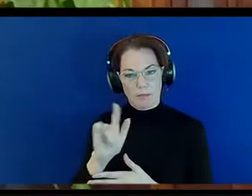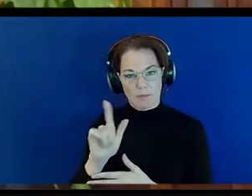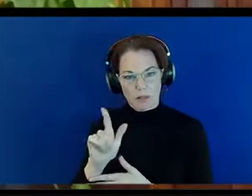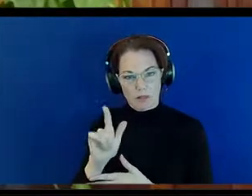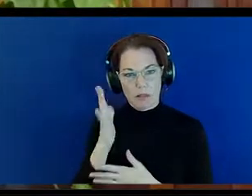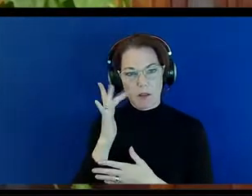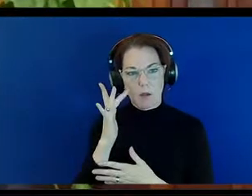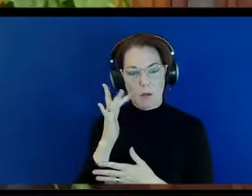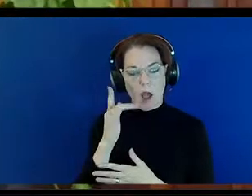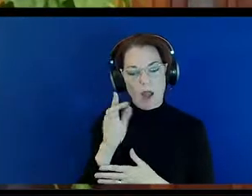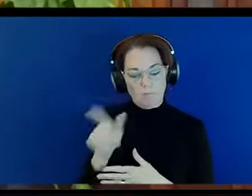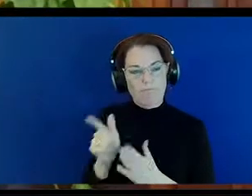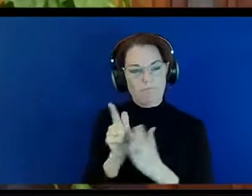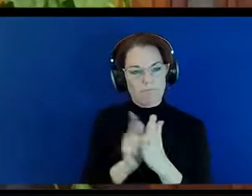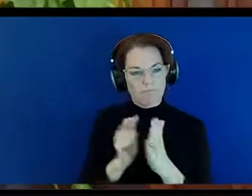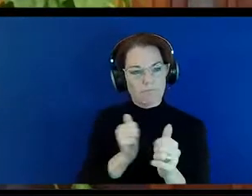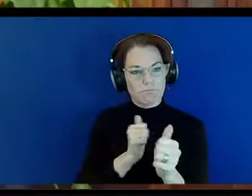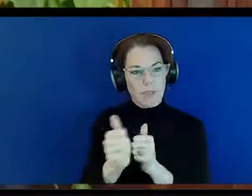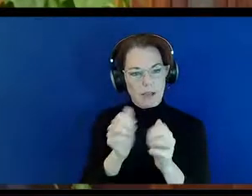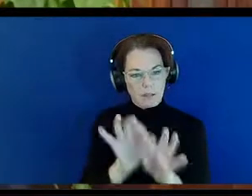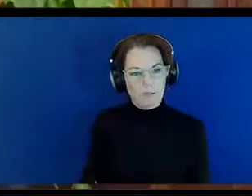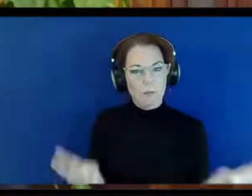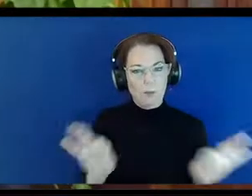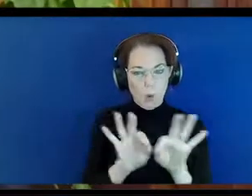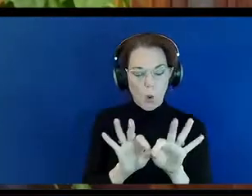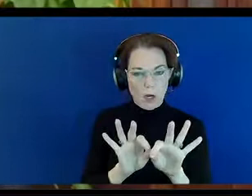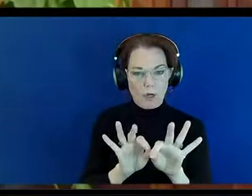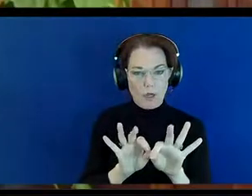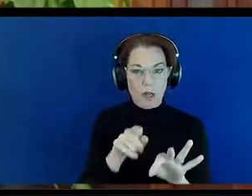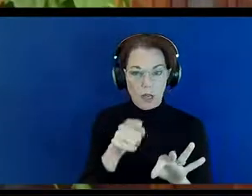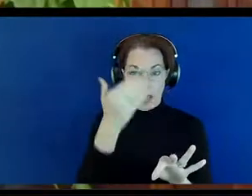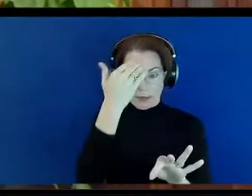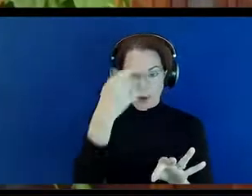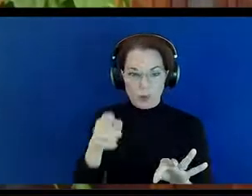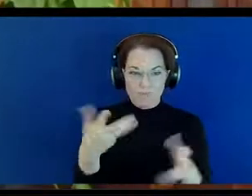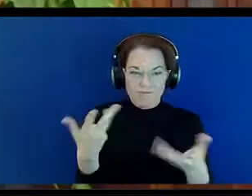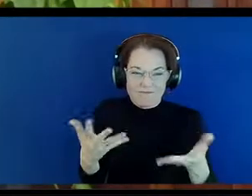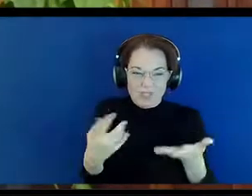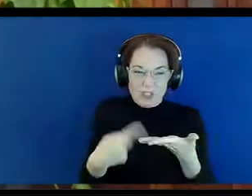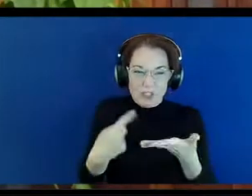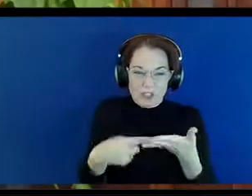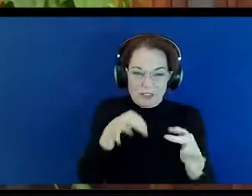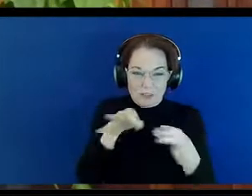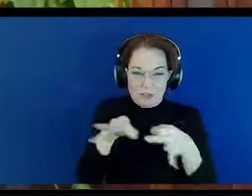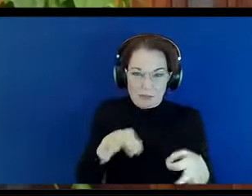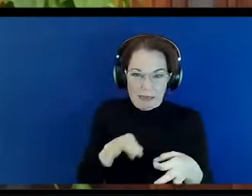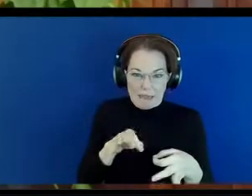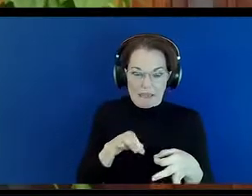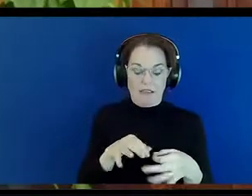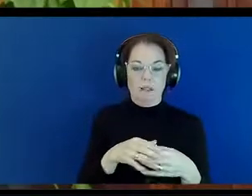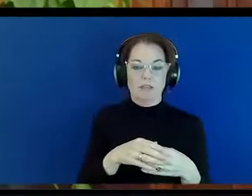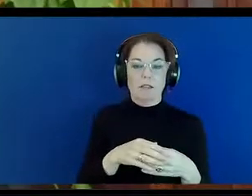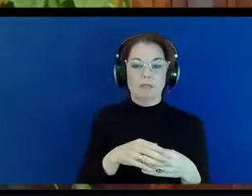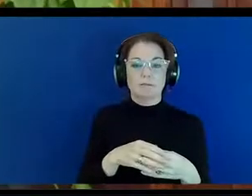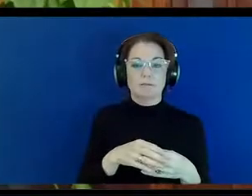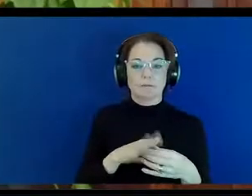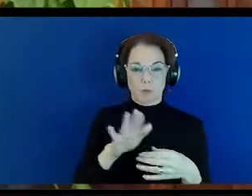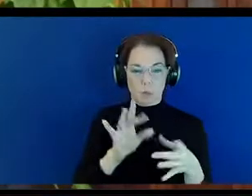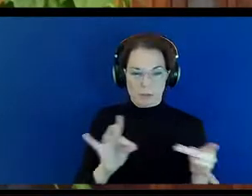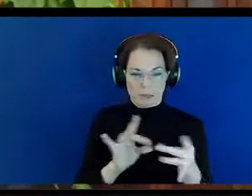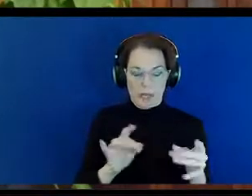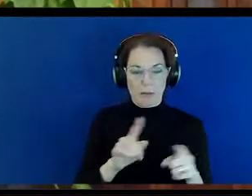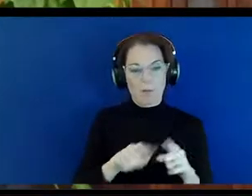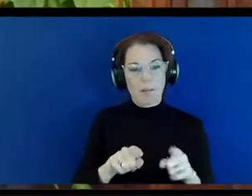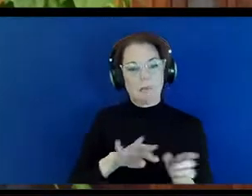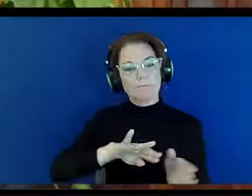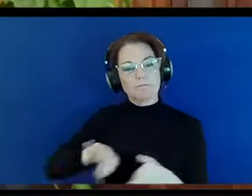passage of the legislation is important. I know you've addressed that already in your statement, but what